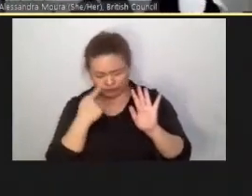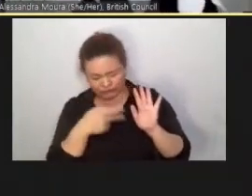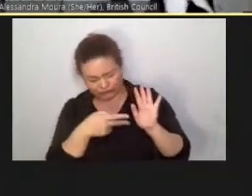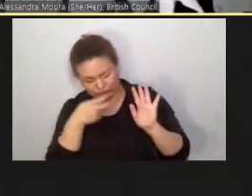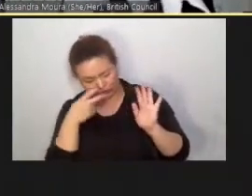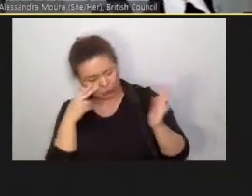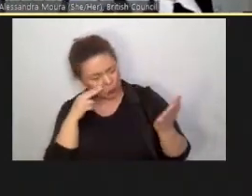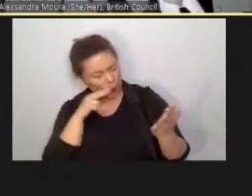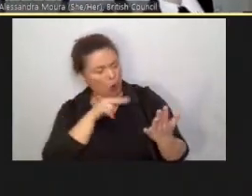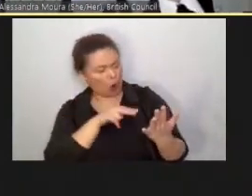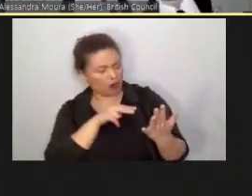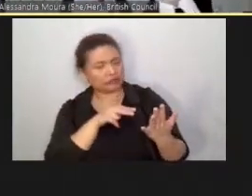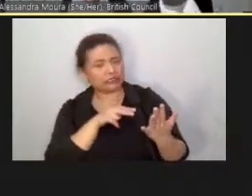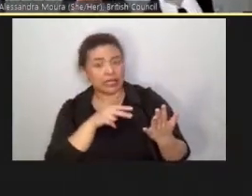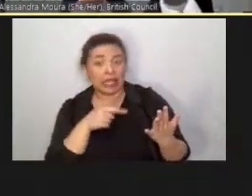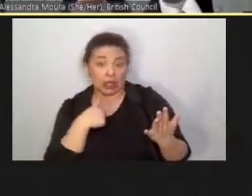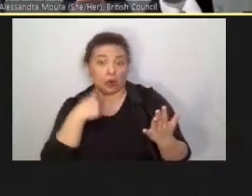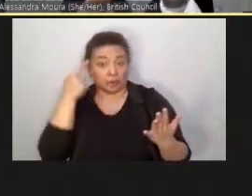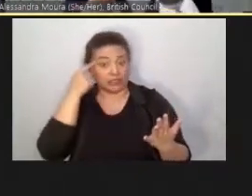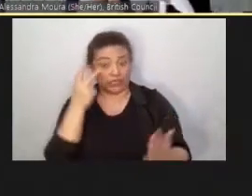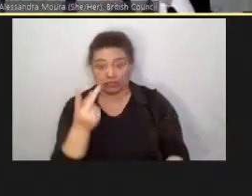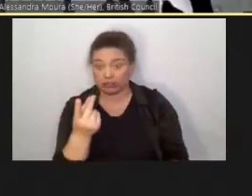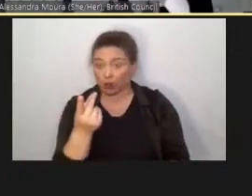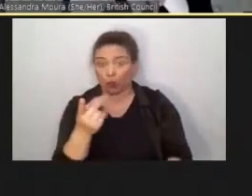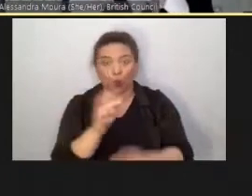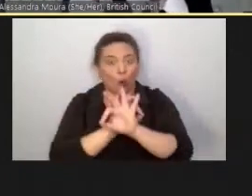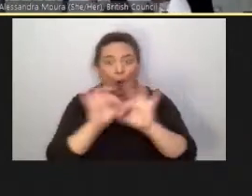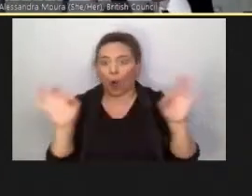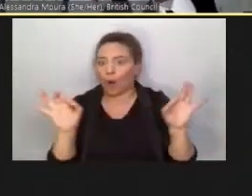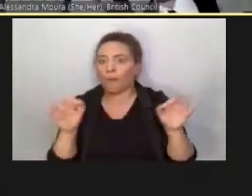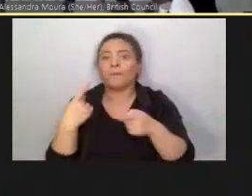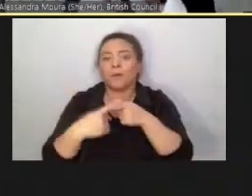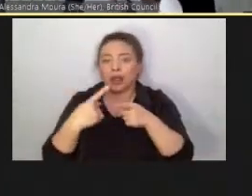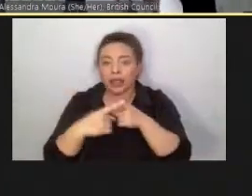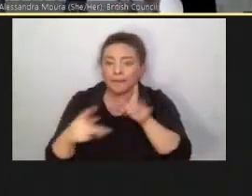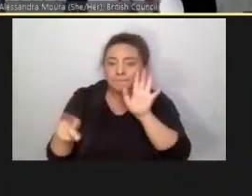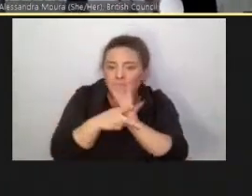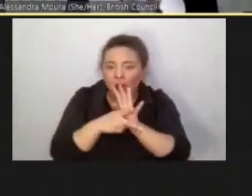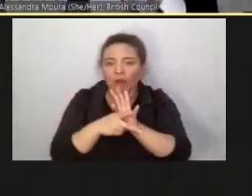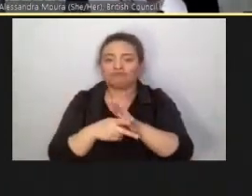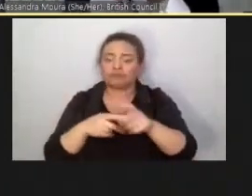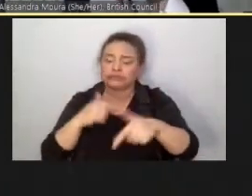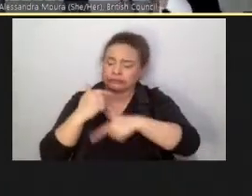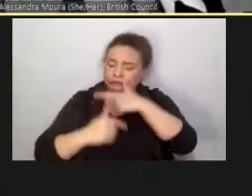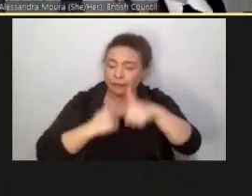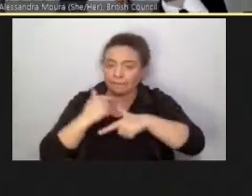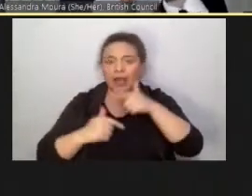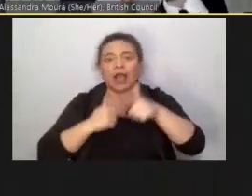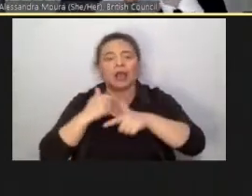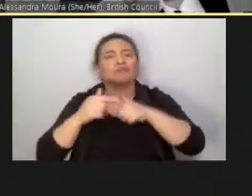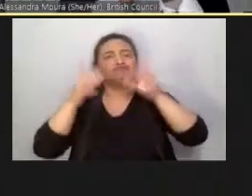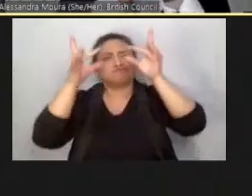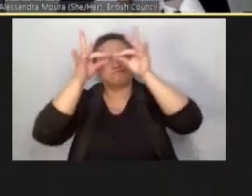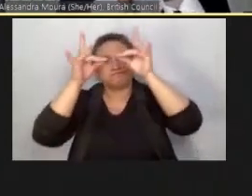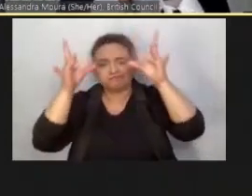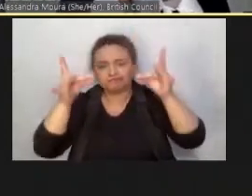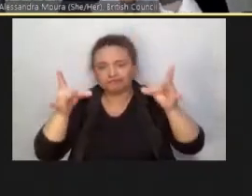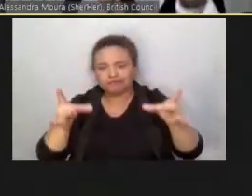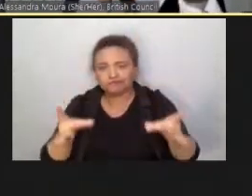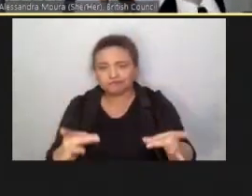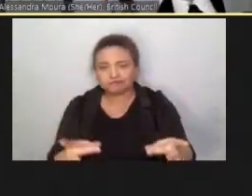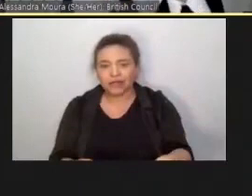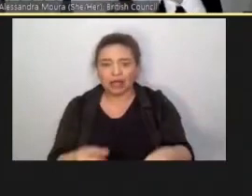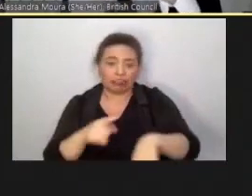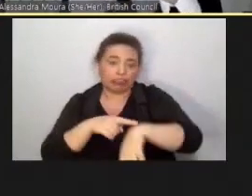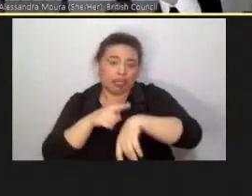their actions were very detailed and they had a smaller time frame. And then I realized that